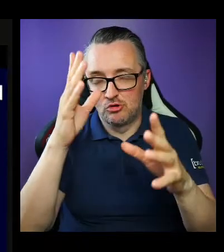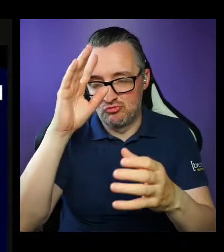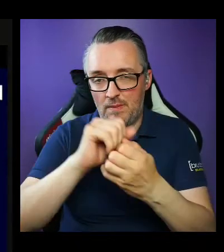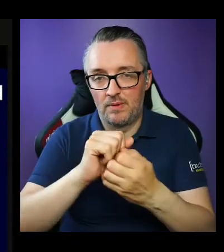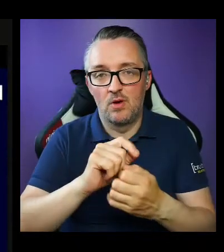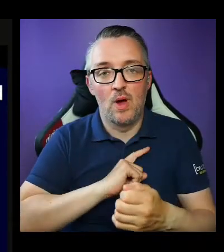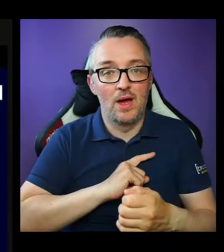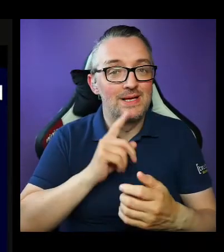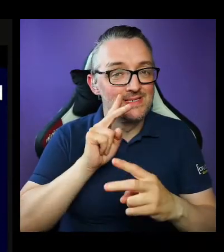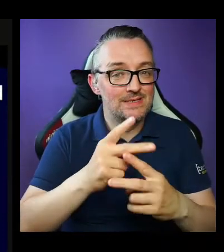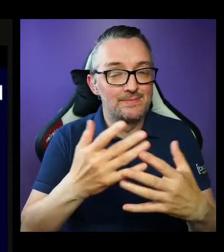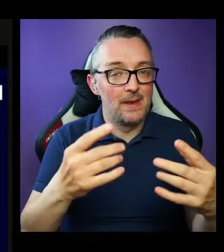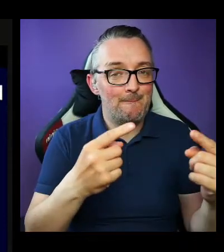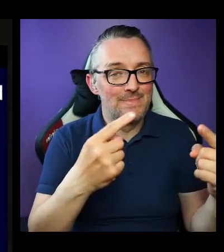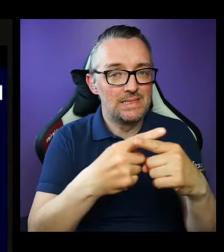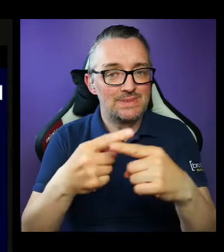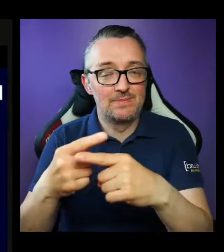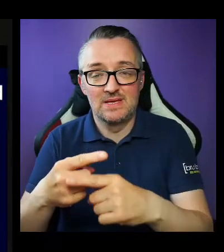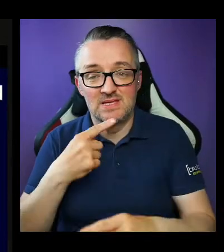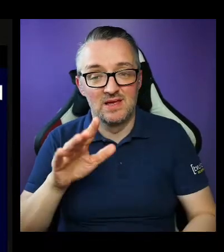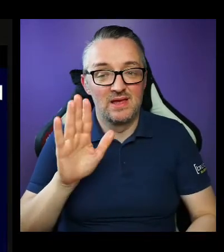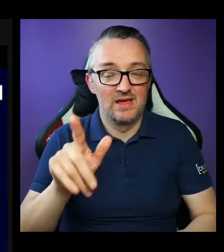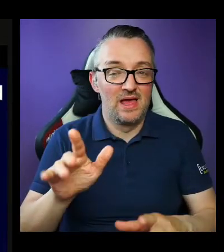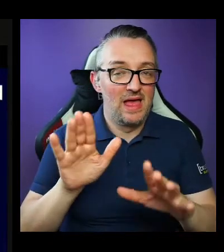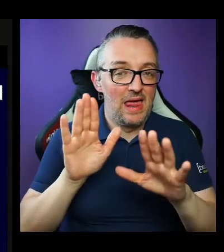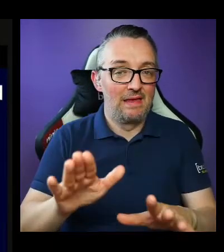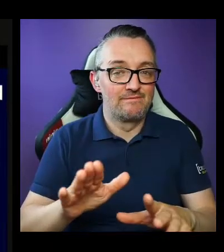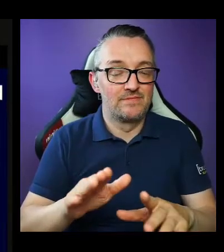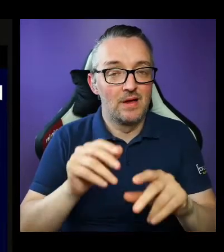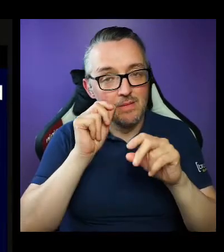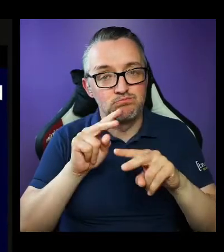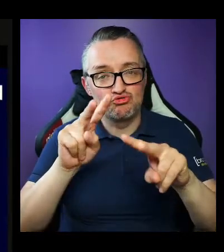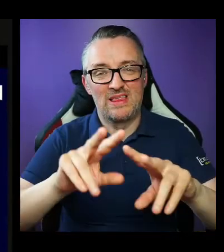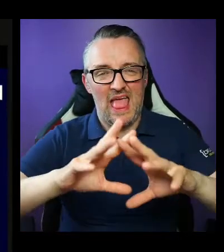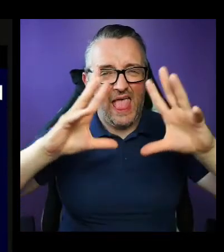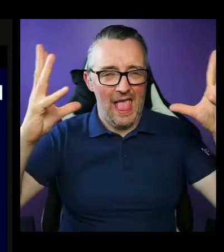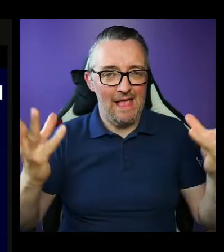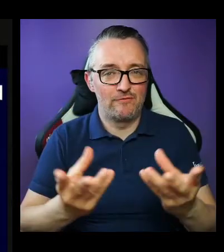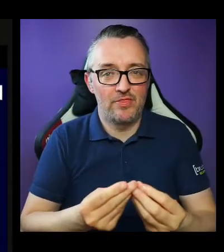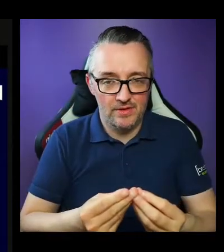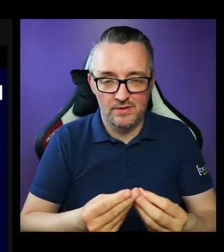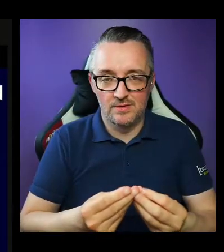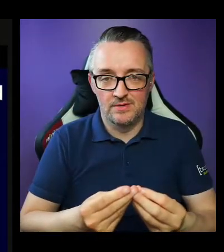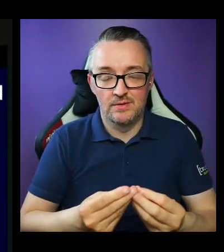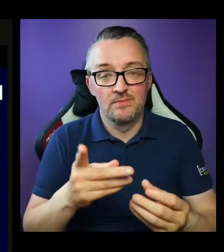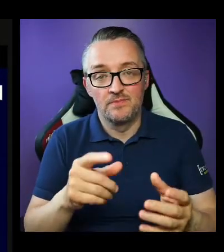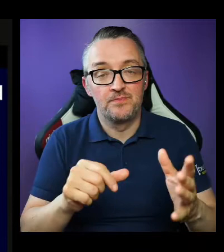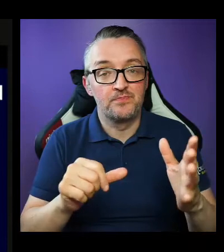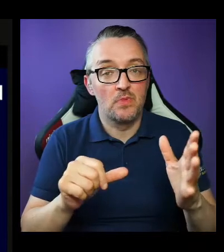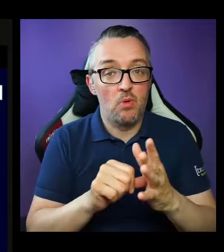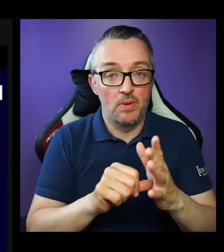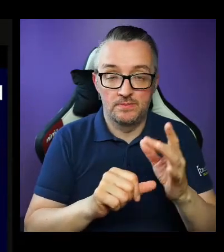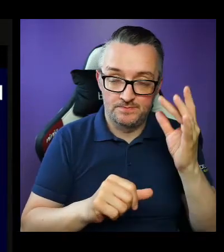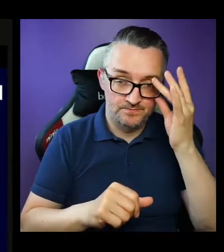as a mistake from people where they just leave this to projecting everything. And the problem with that, of course, in our